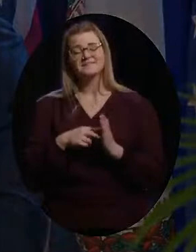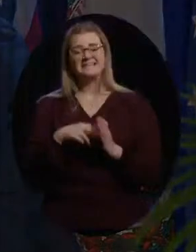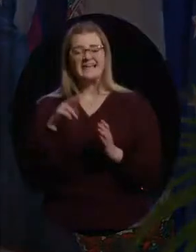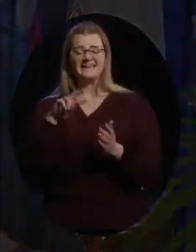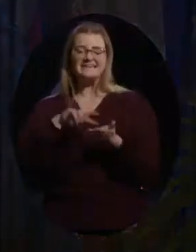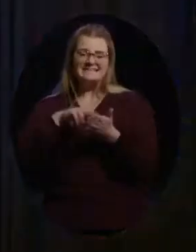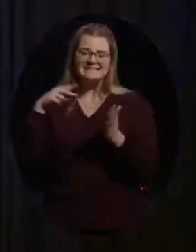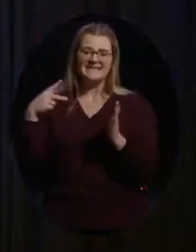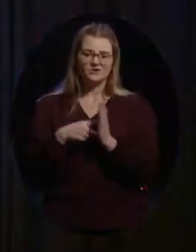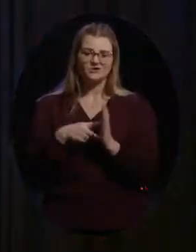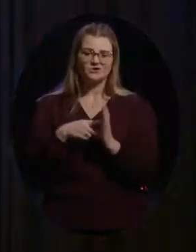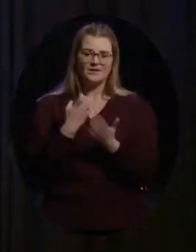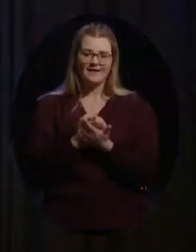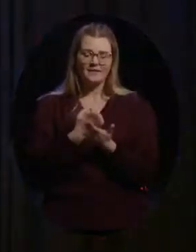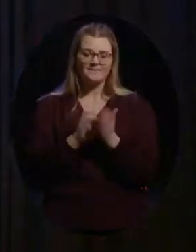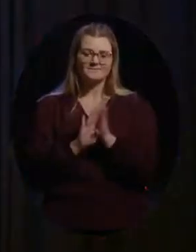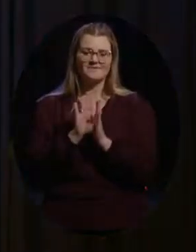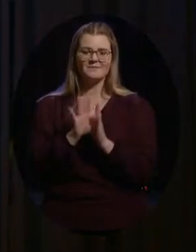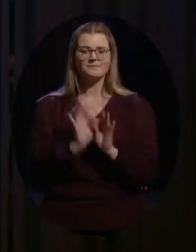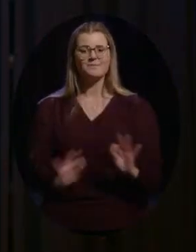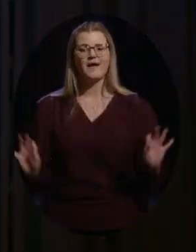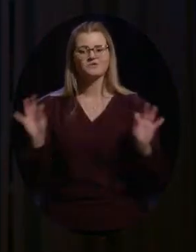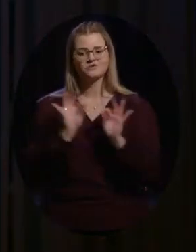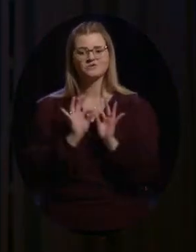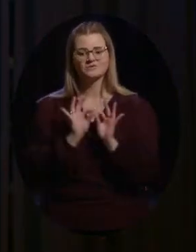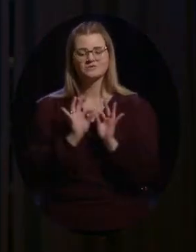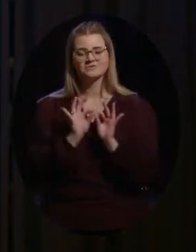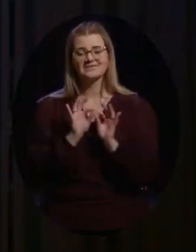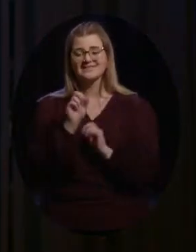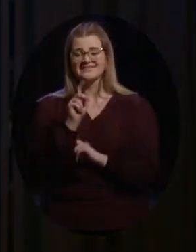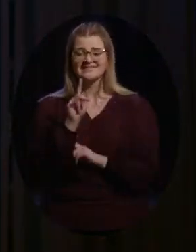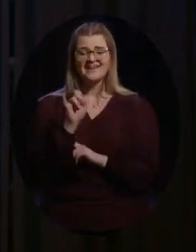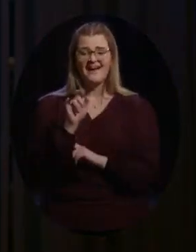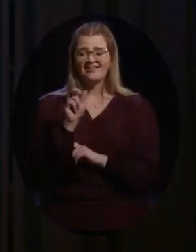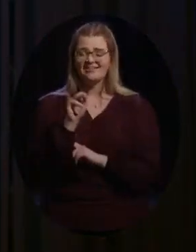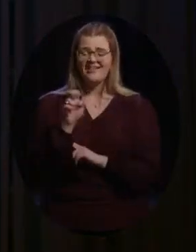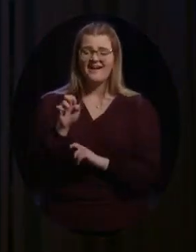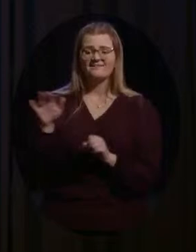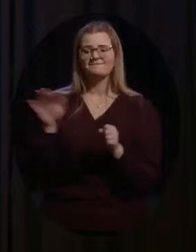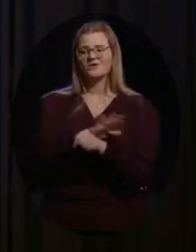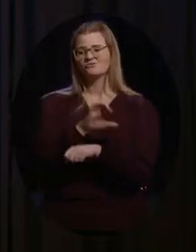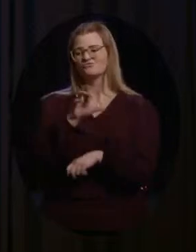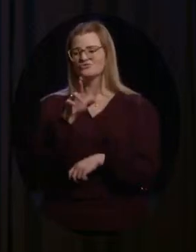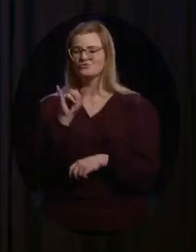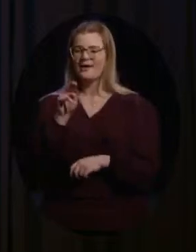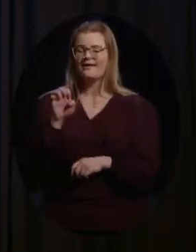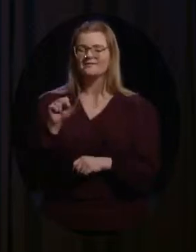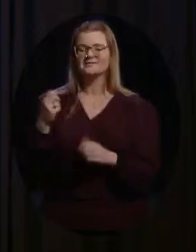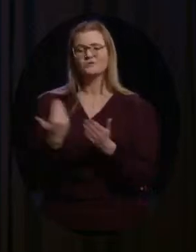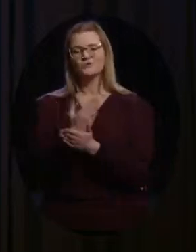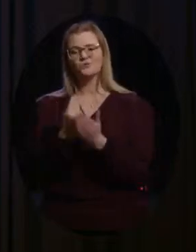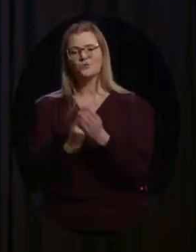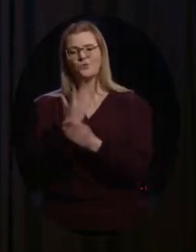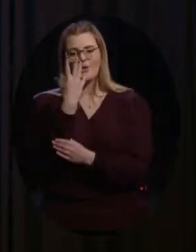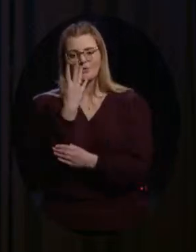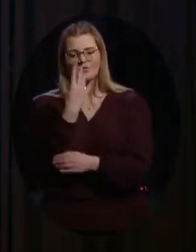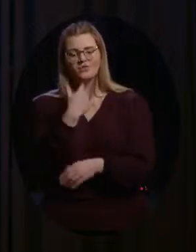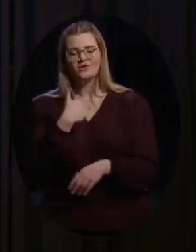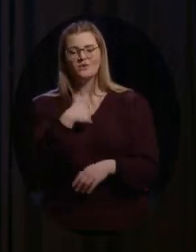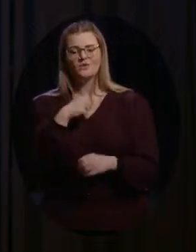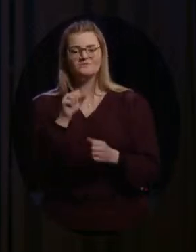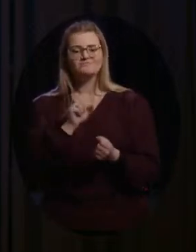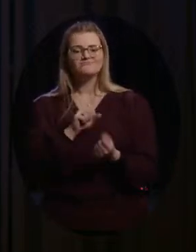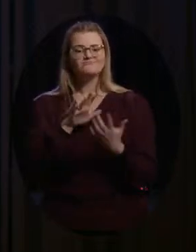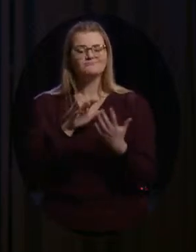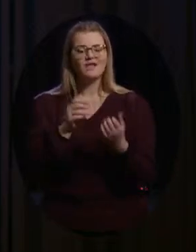economic development matters. Our skyline is filled with cranes and new growth. We've addressed